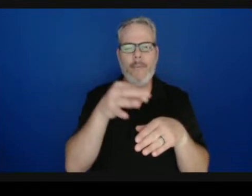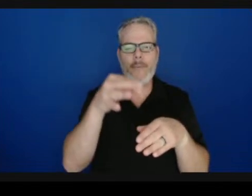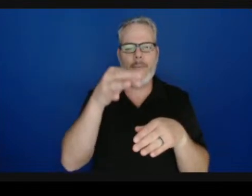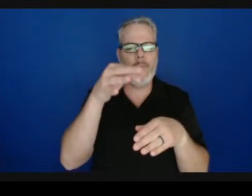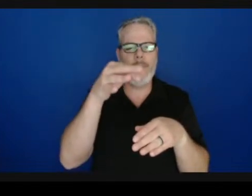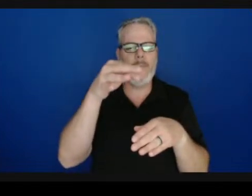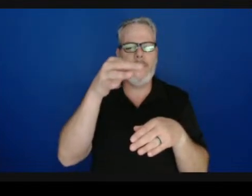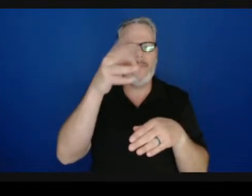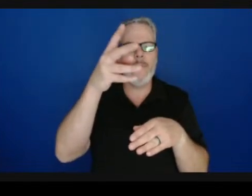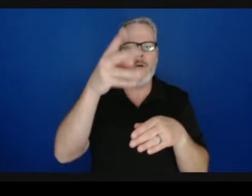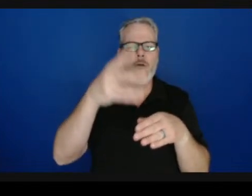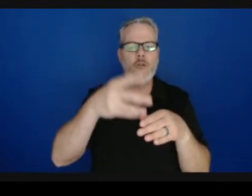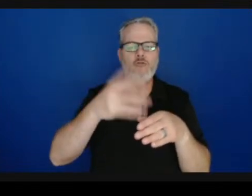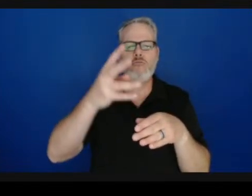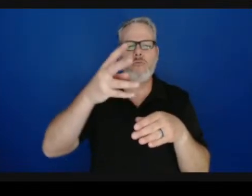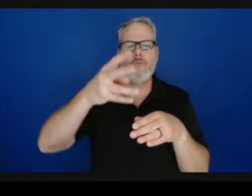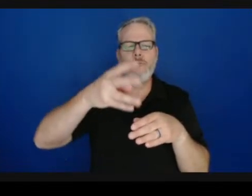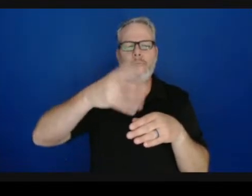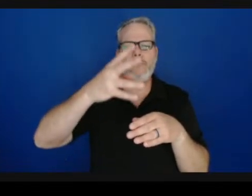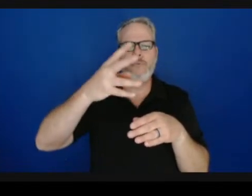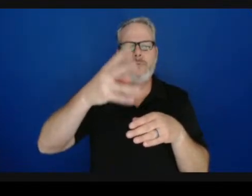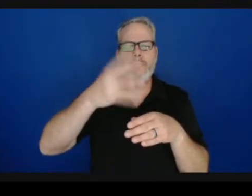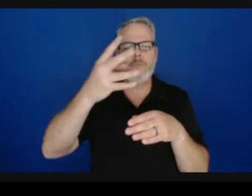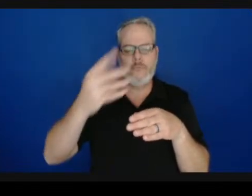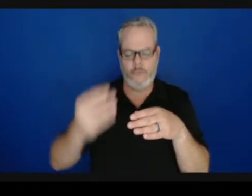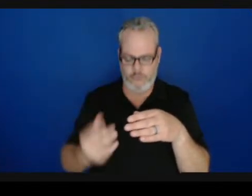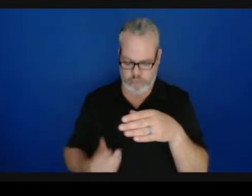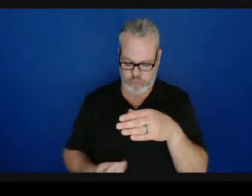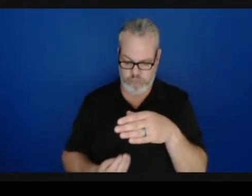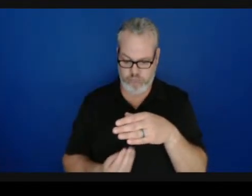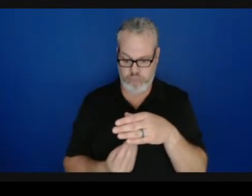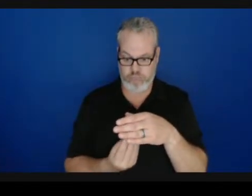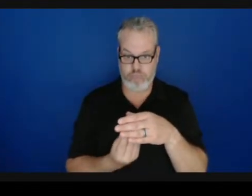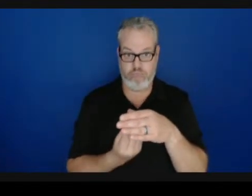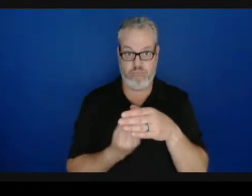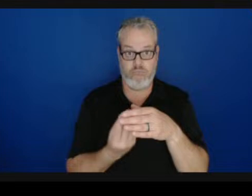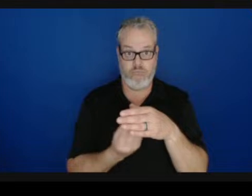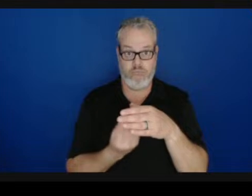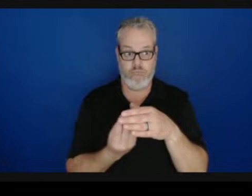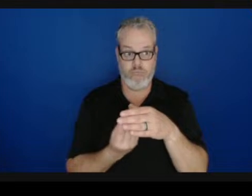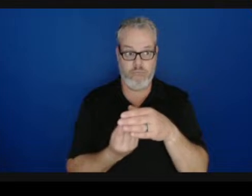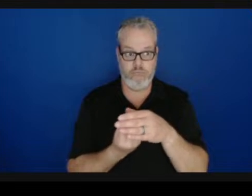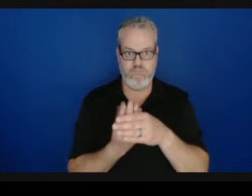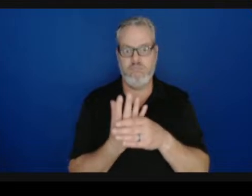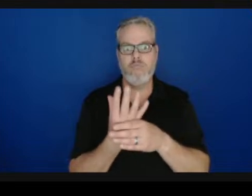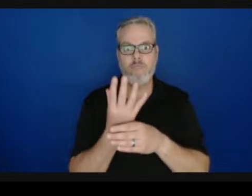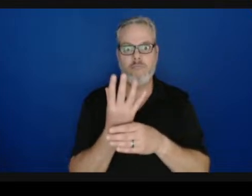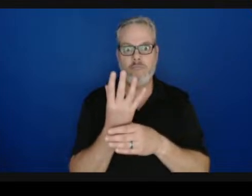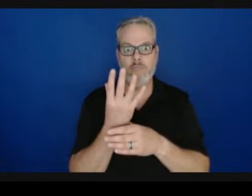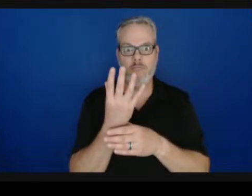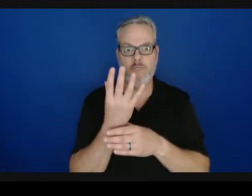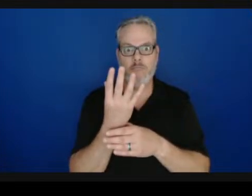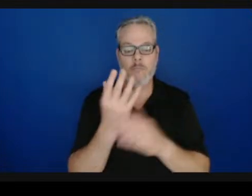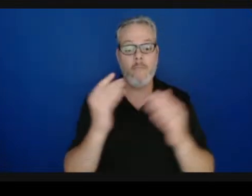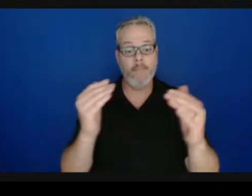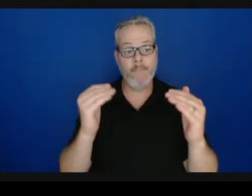and be released. So there's a lot of different things happening in there. And then we do have a